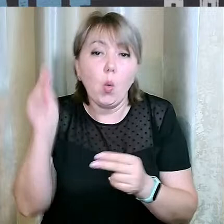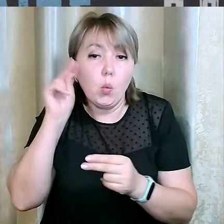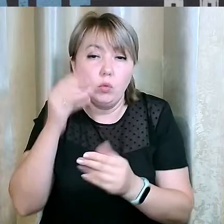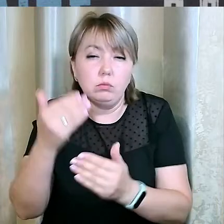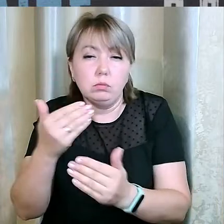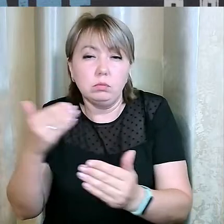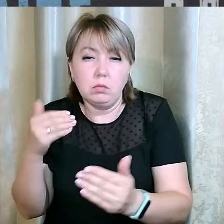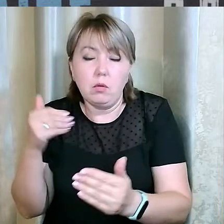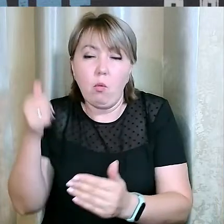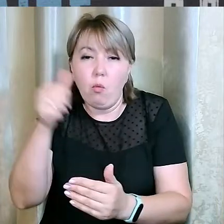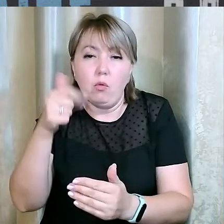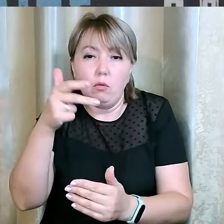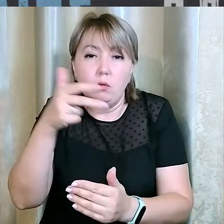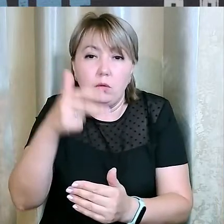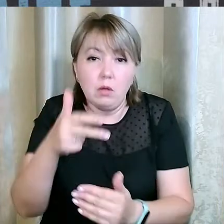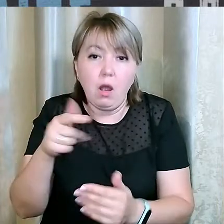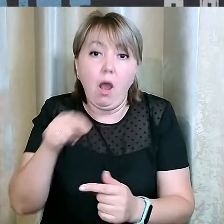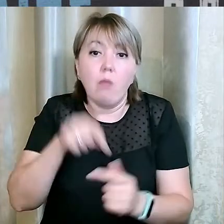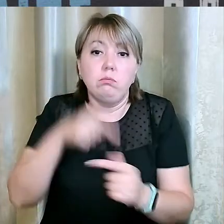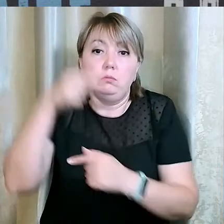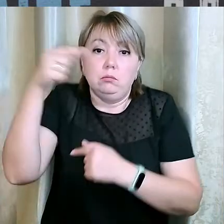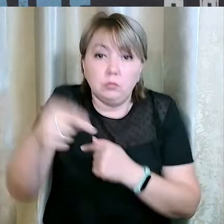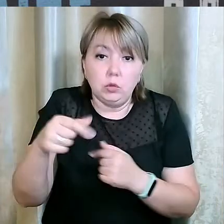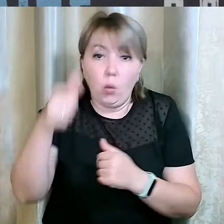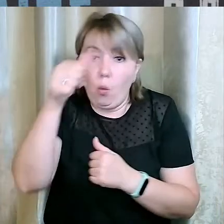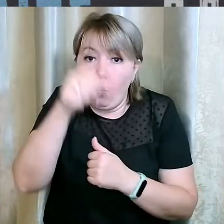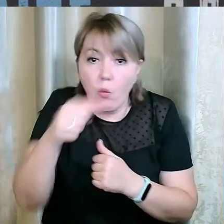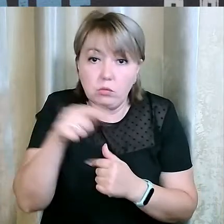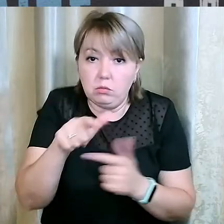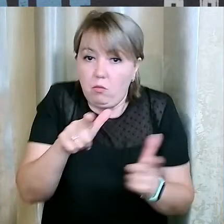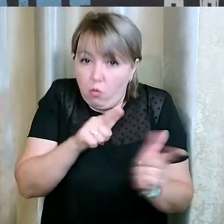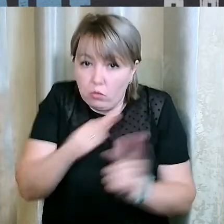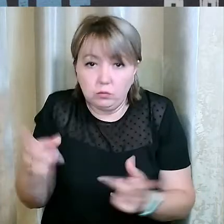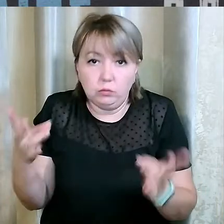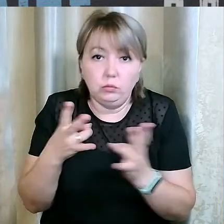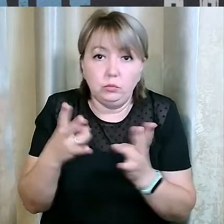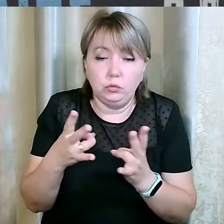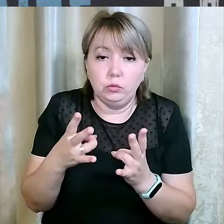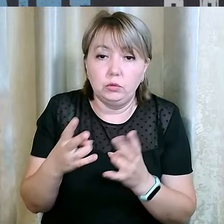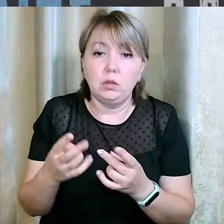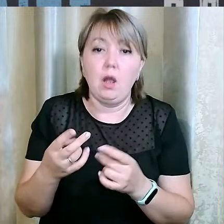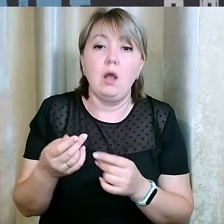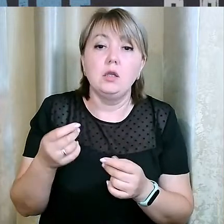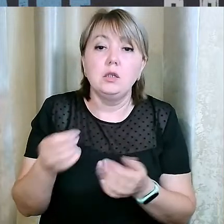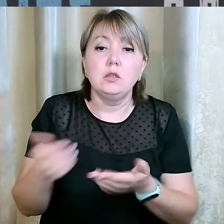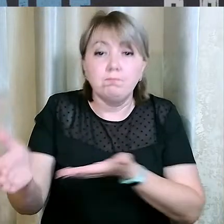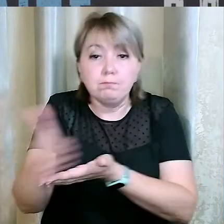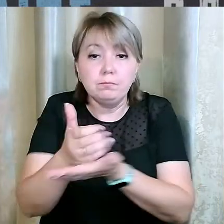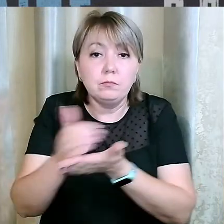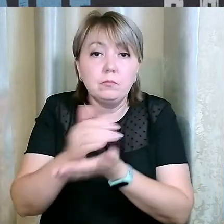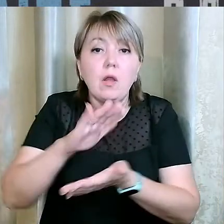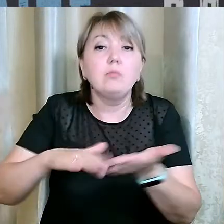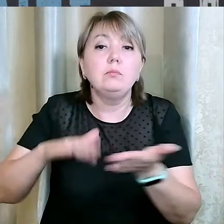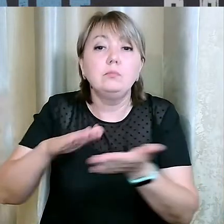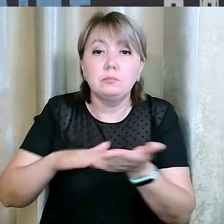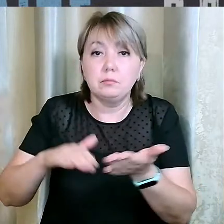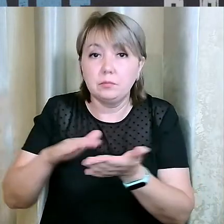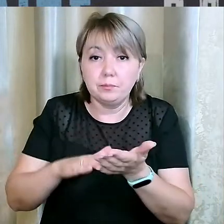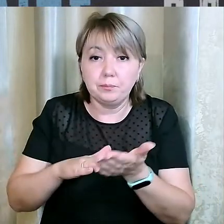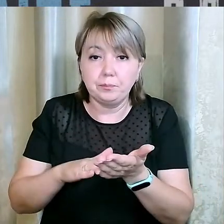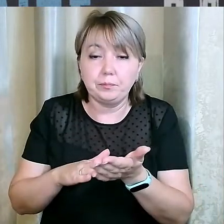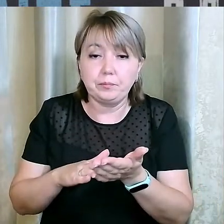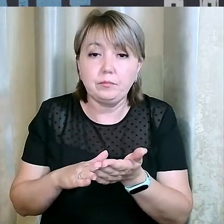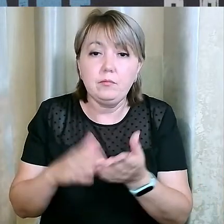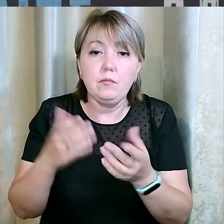or tractor operator, and we have ahead of us the next marketing year. The second news after the